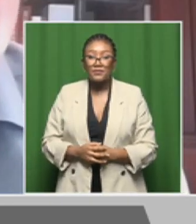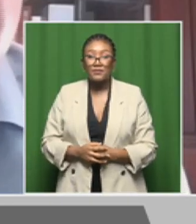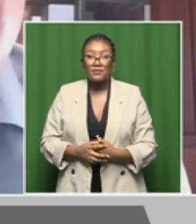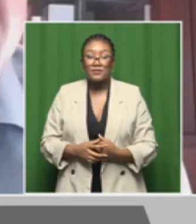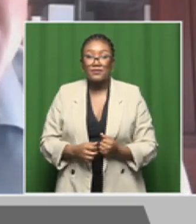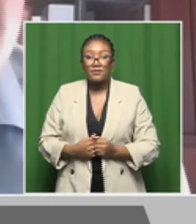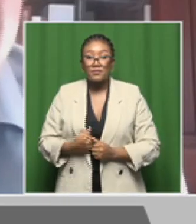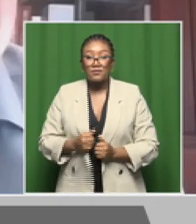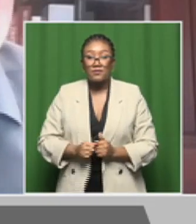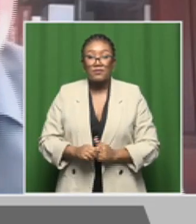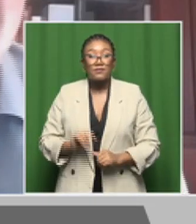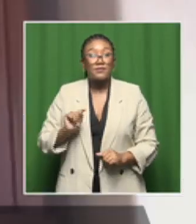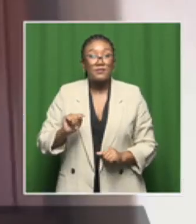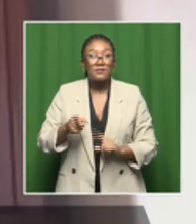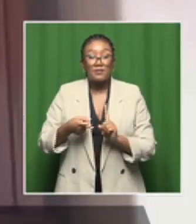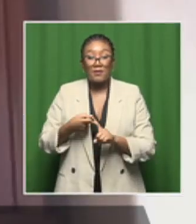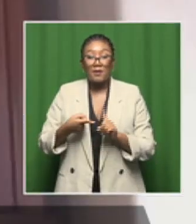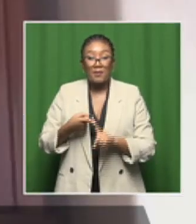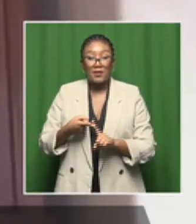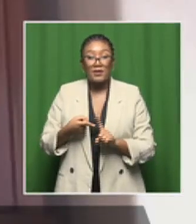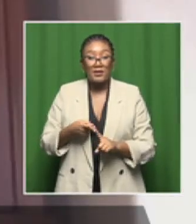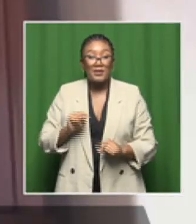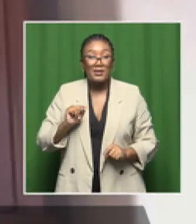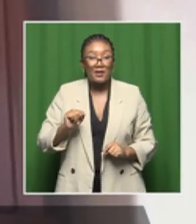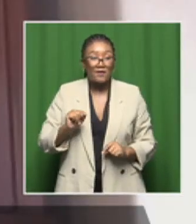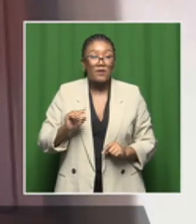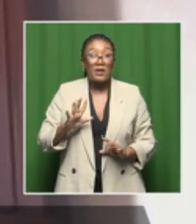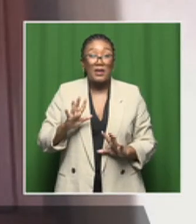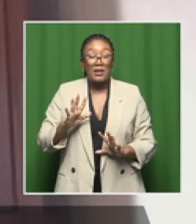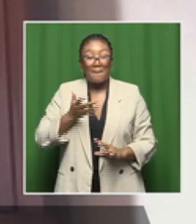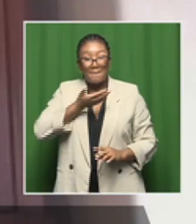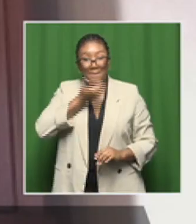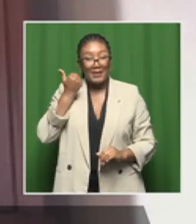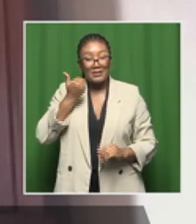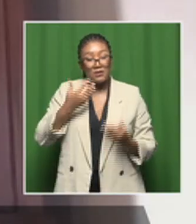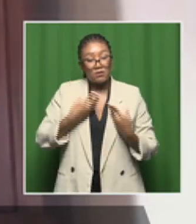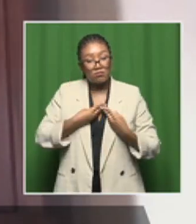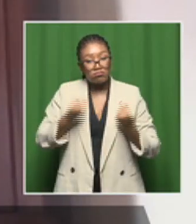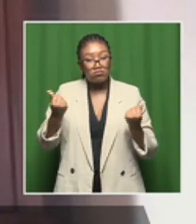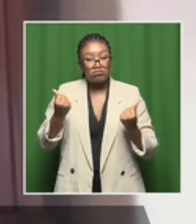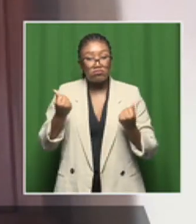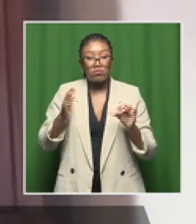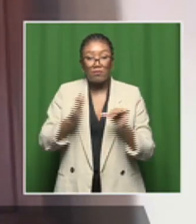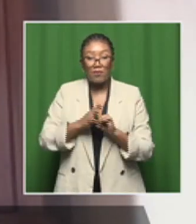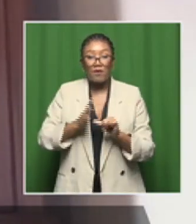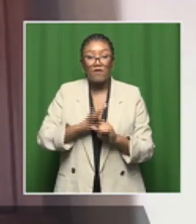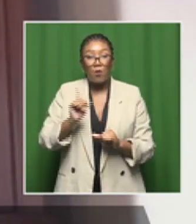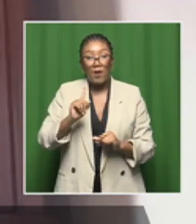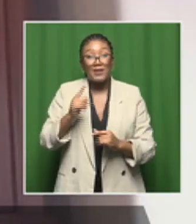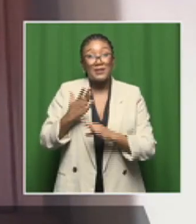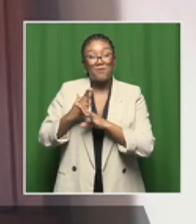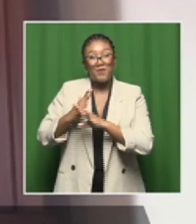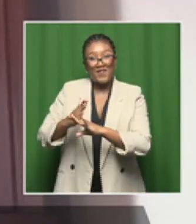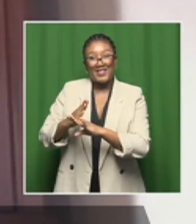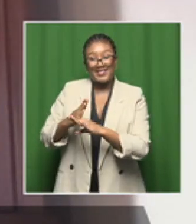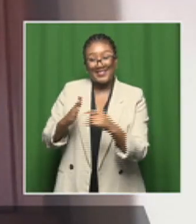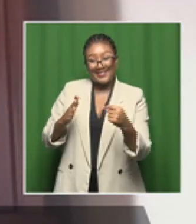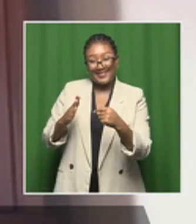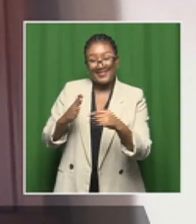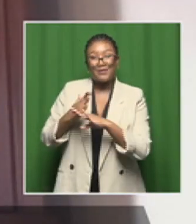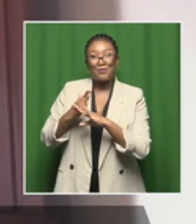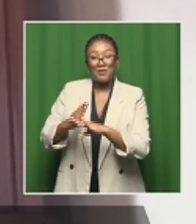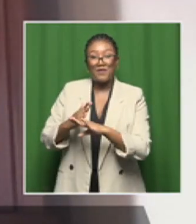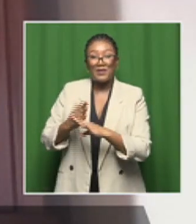The first thing is the best cure for anything, any medical condition, is prevention. So I'd like